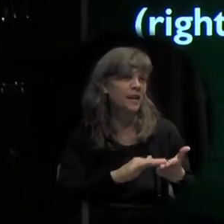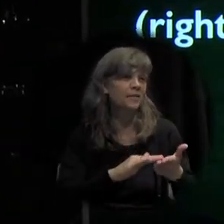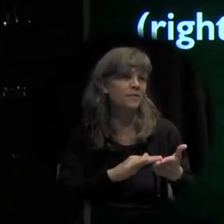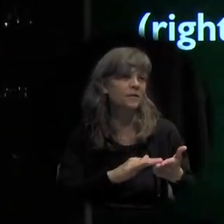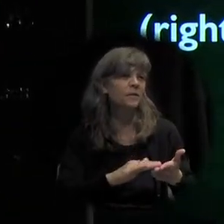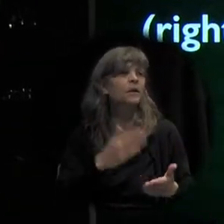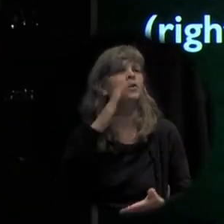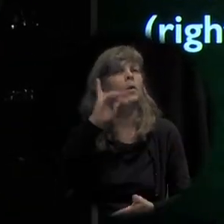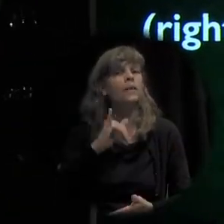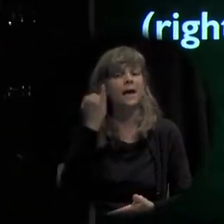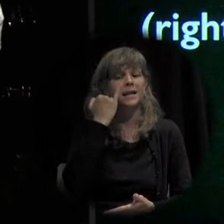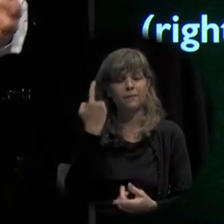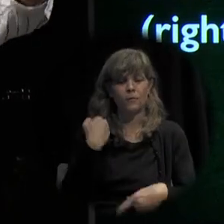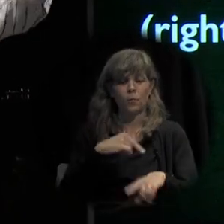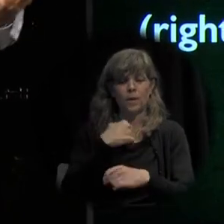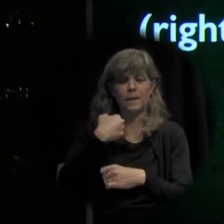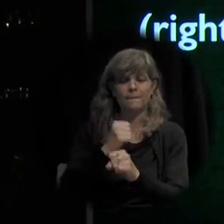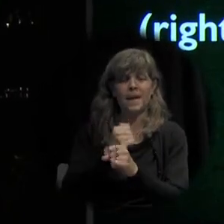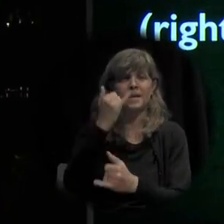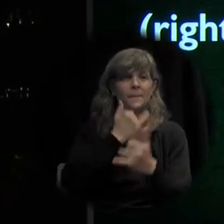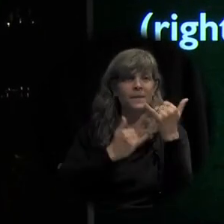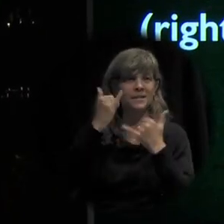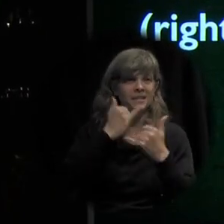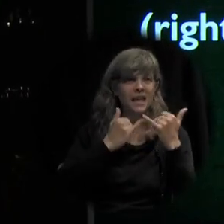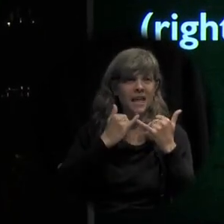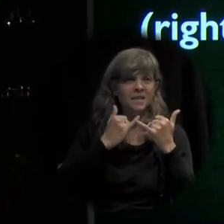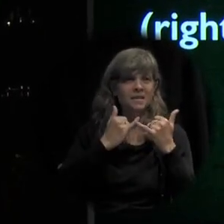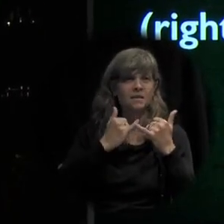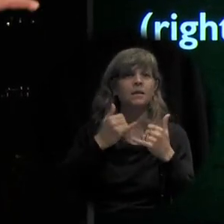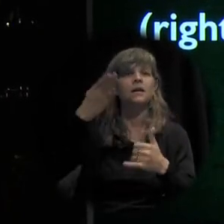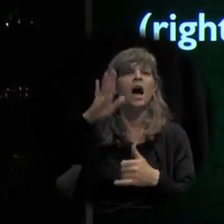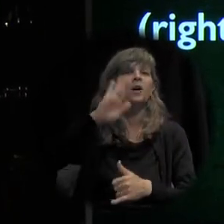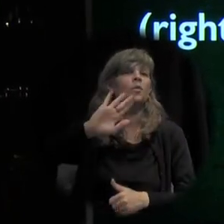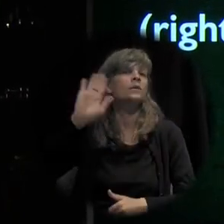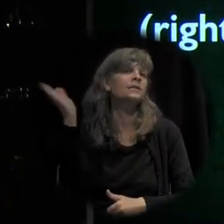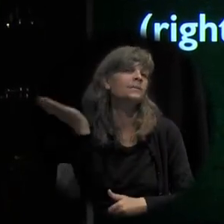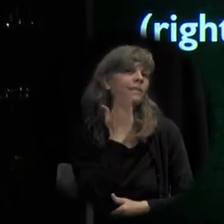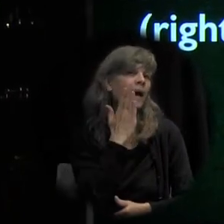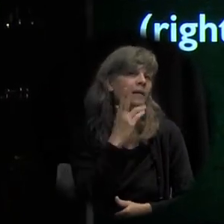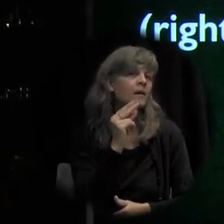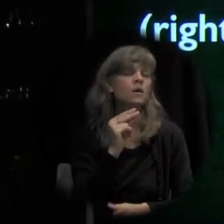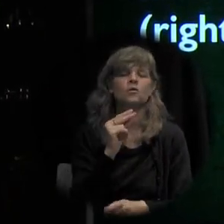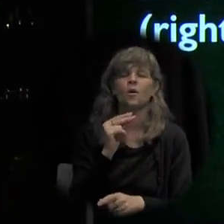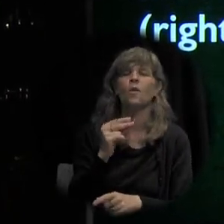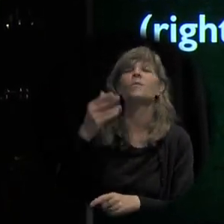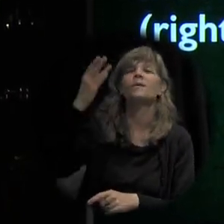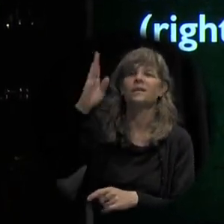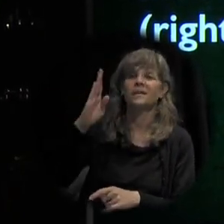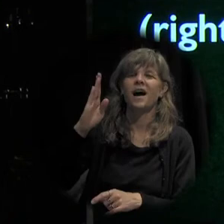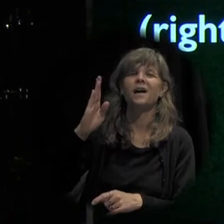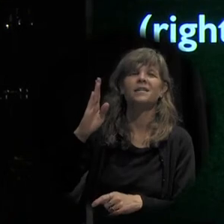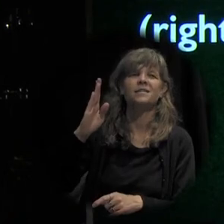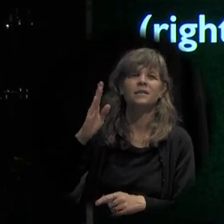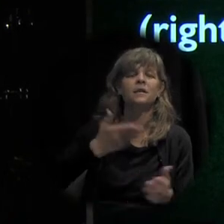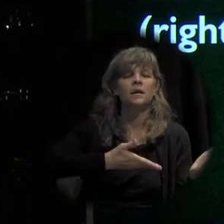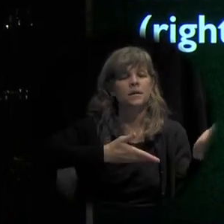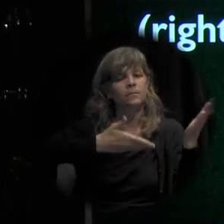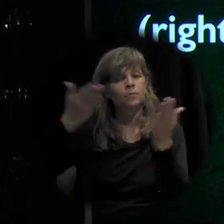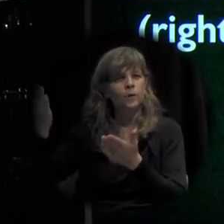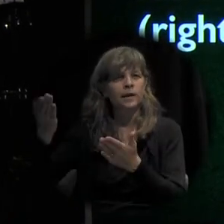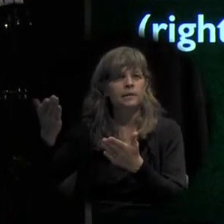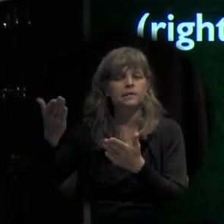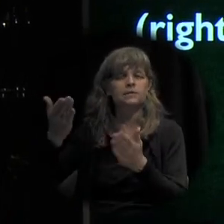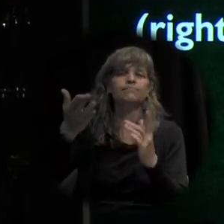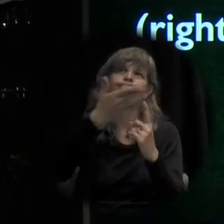Smack. Yeah, God brings discipline, but God also brings us back in grace in Christ. It's